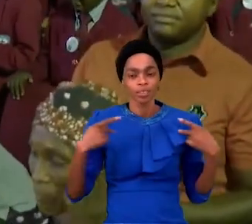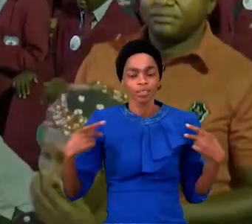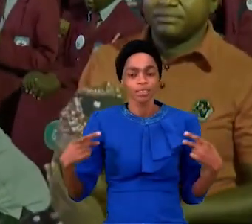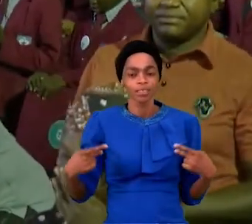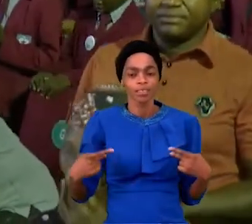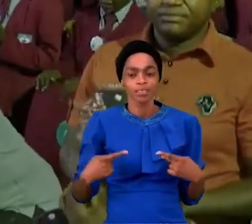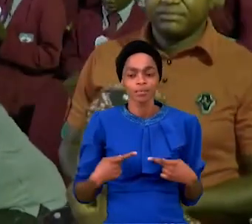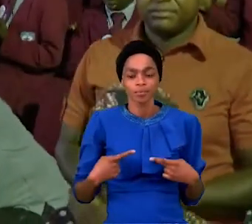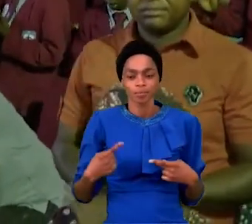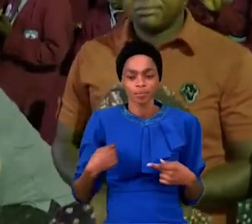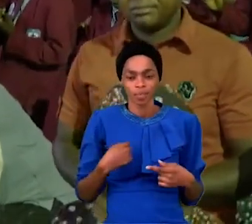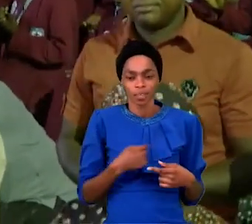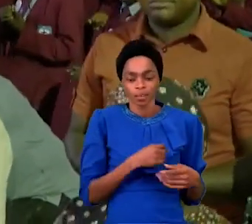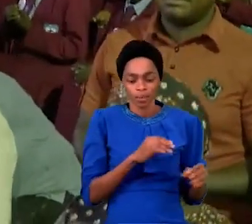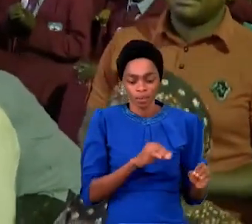high